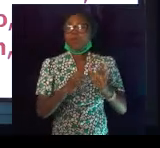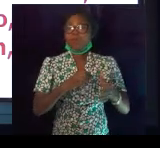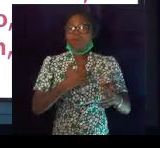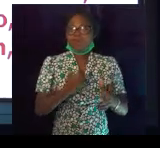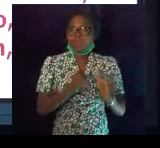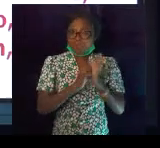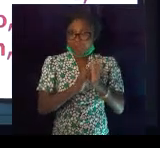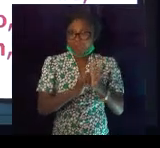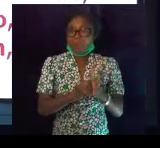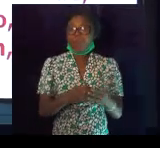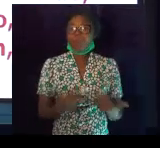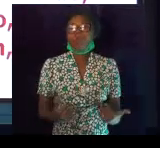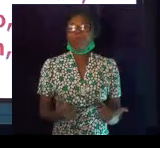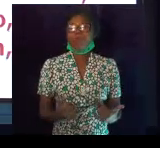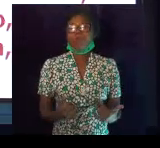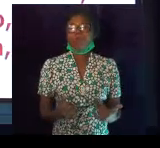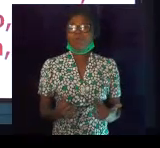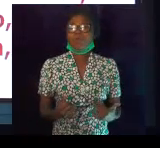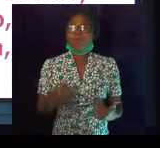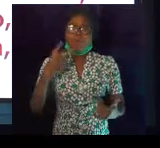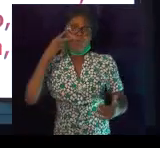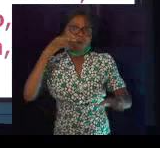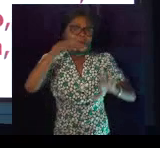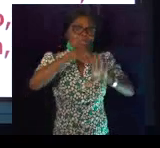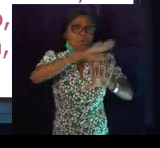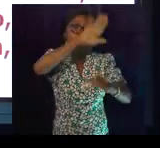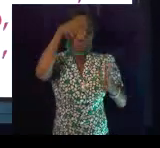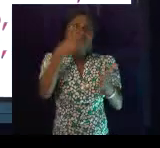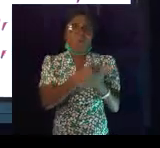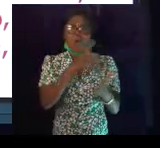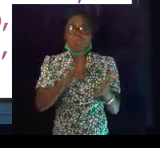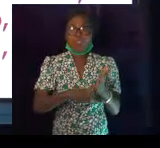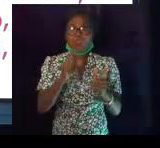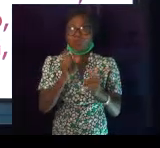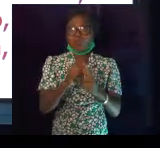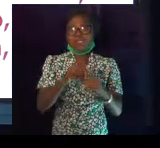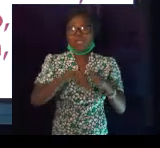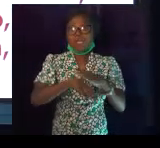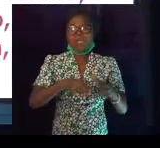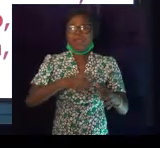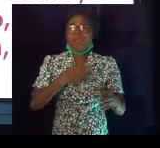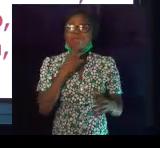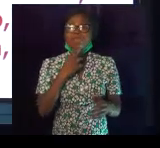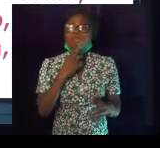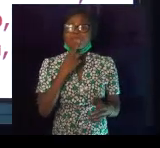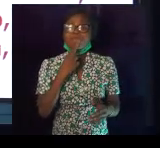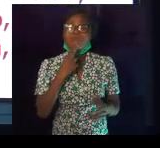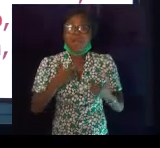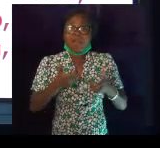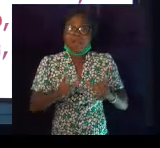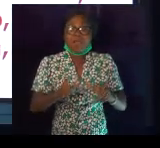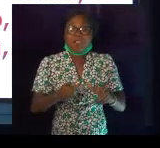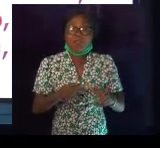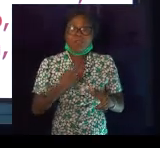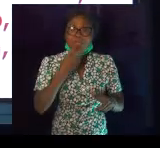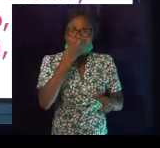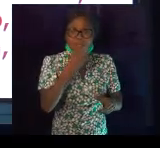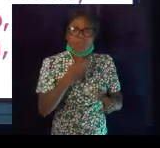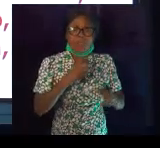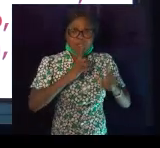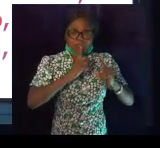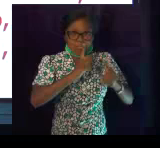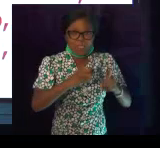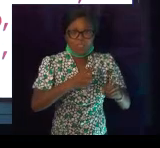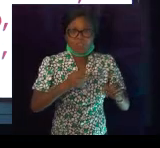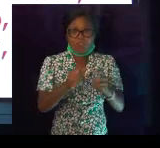of prepositions. Look at all these words in red. Please let us pronounce